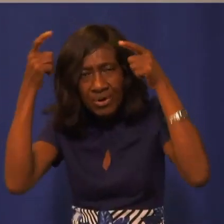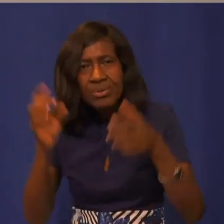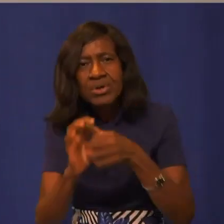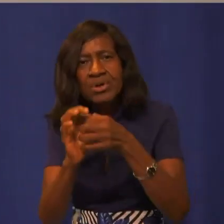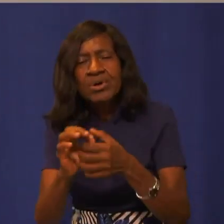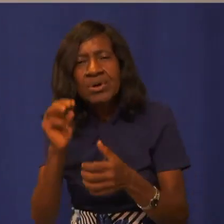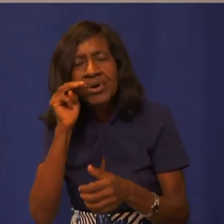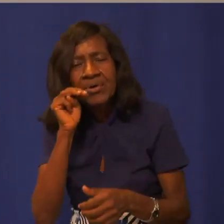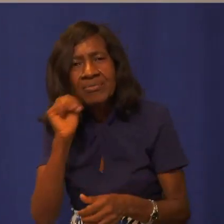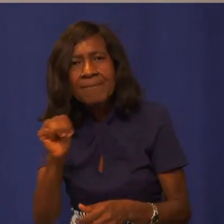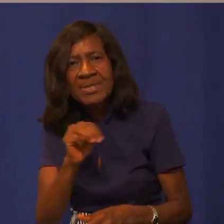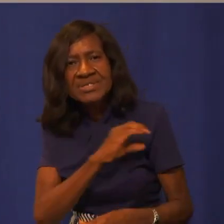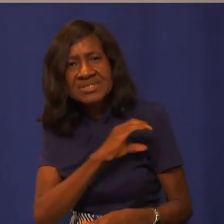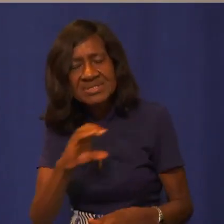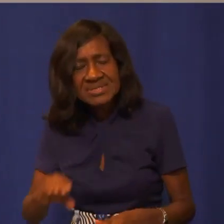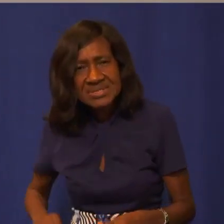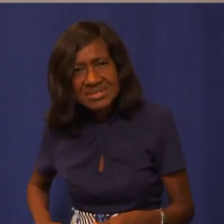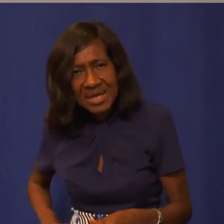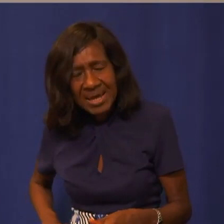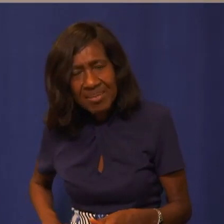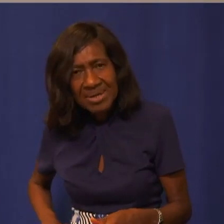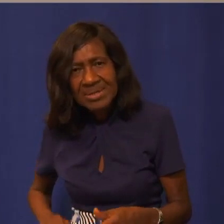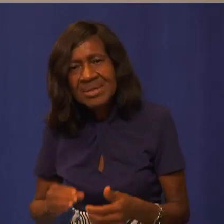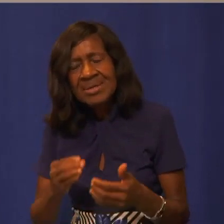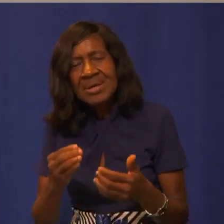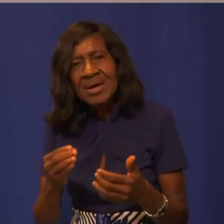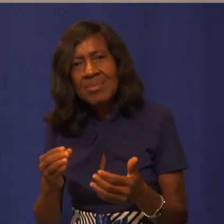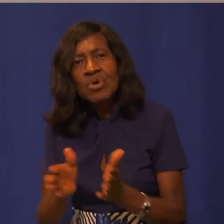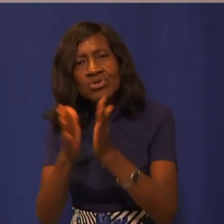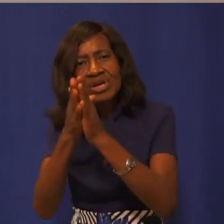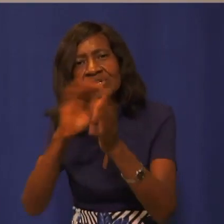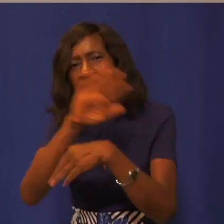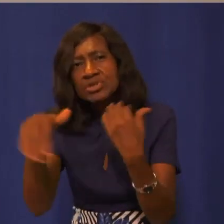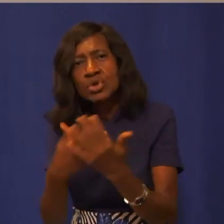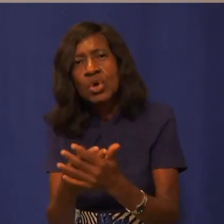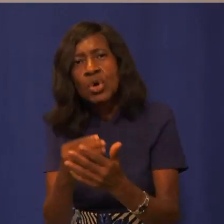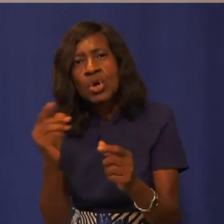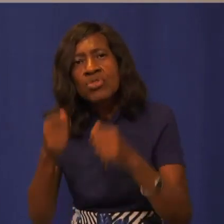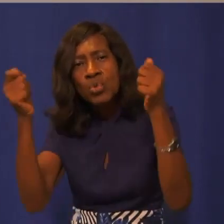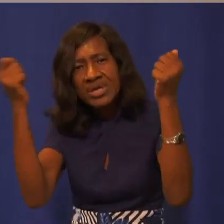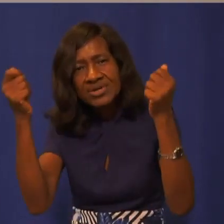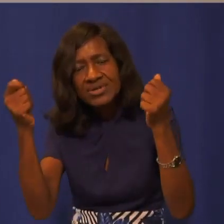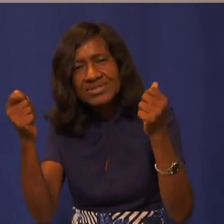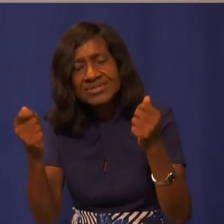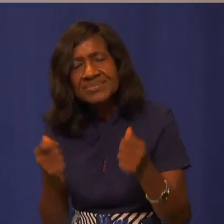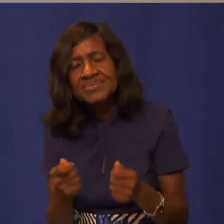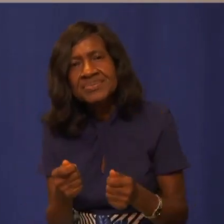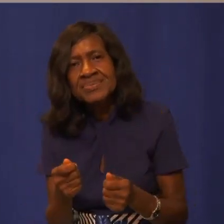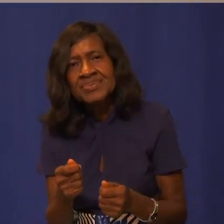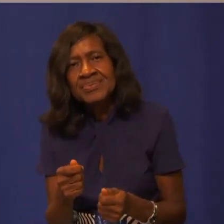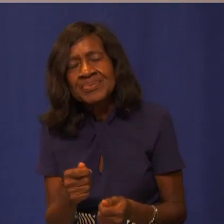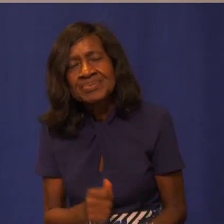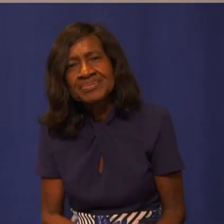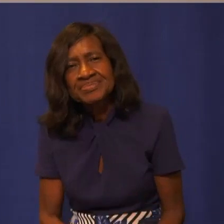say congratulations to the winner and to all the contestants who bravely took part in the pageant. It's not an easy task to be